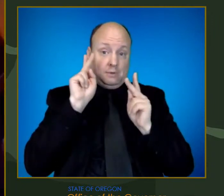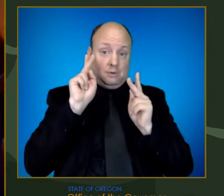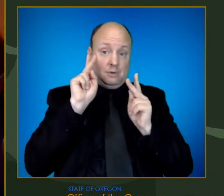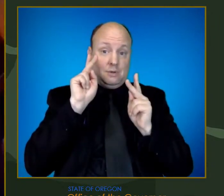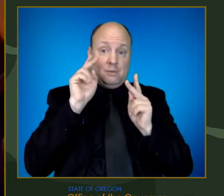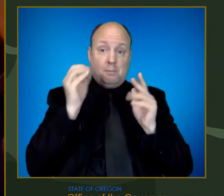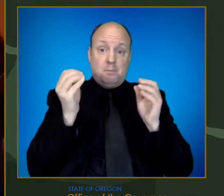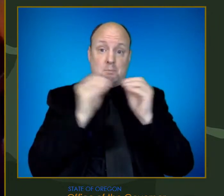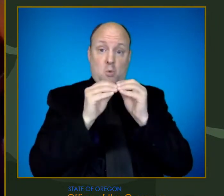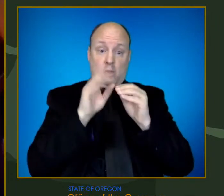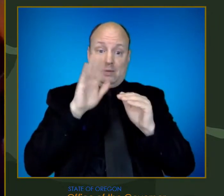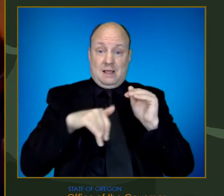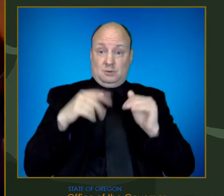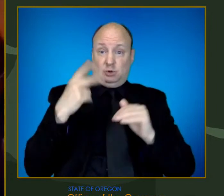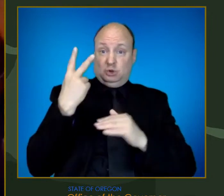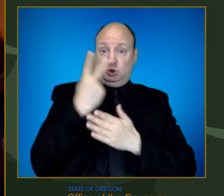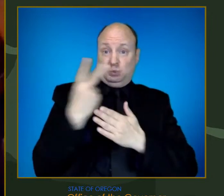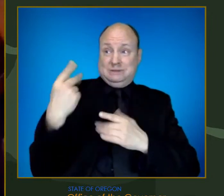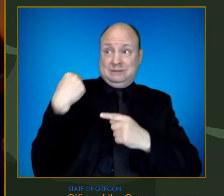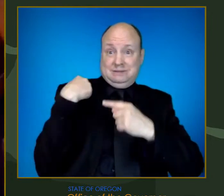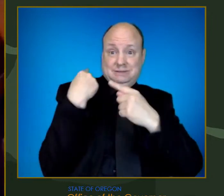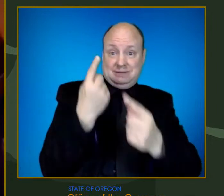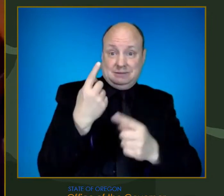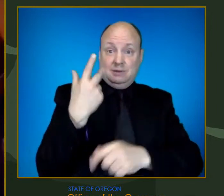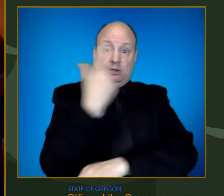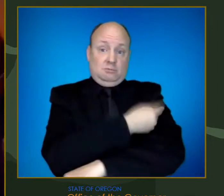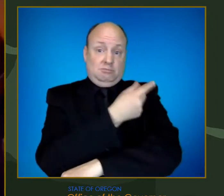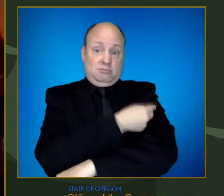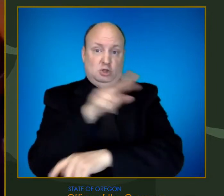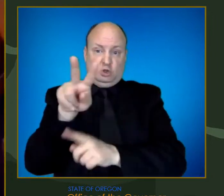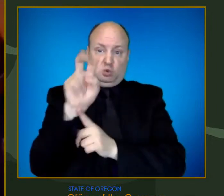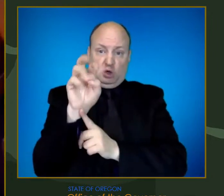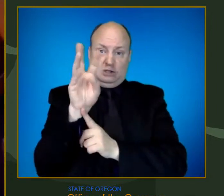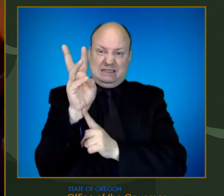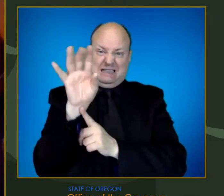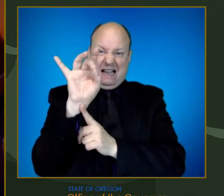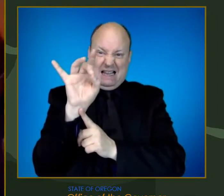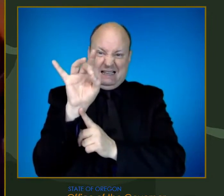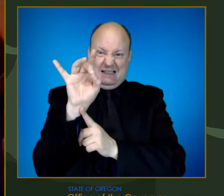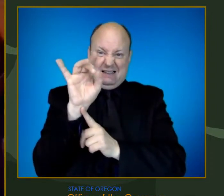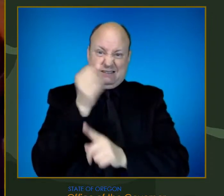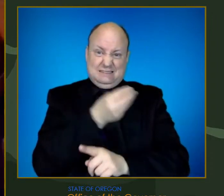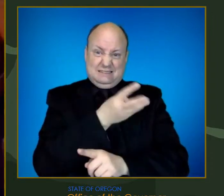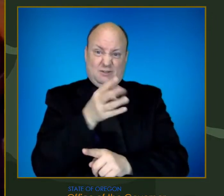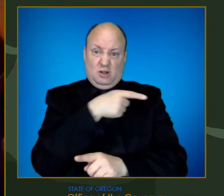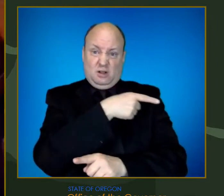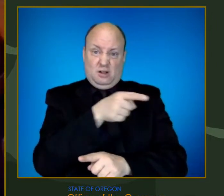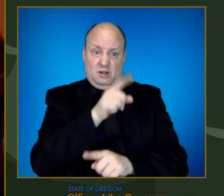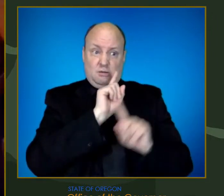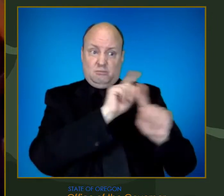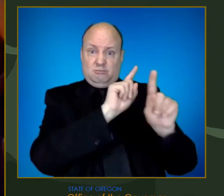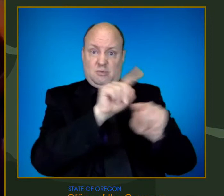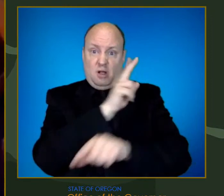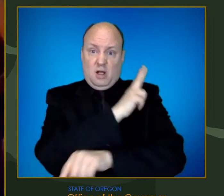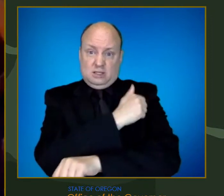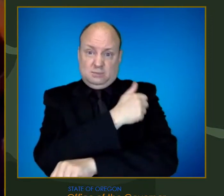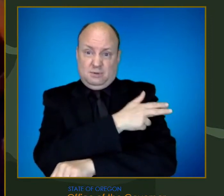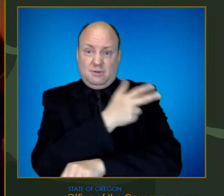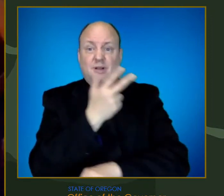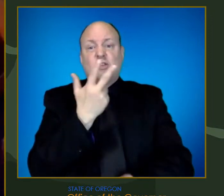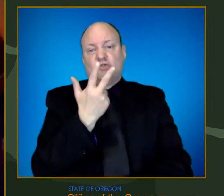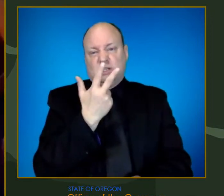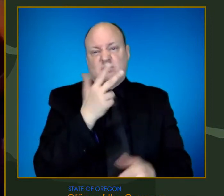168 individuals, several of whom were hospitalized and 3 of whom died. Unfortunately, no vaccine is